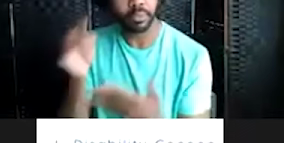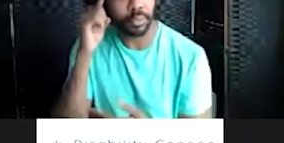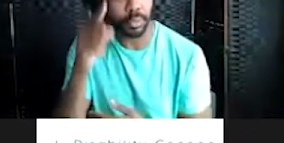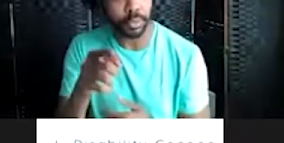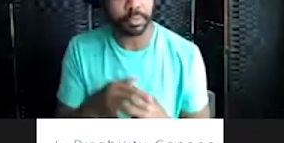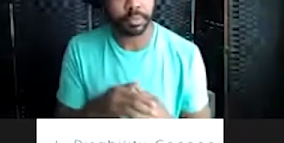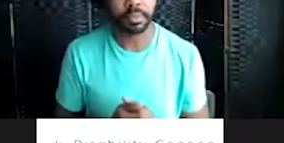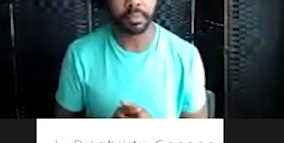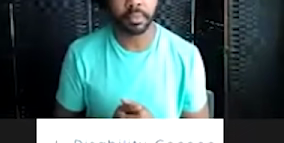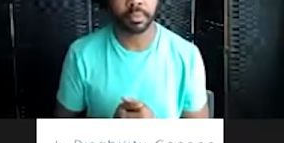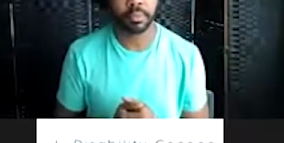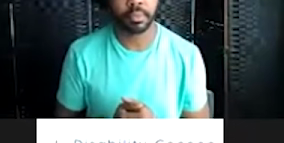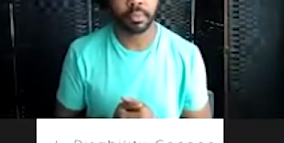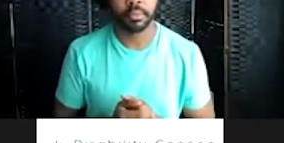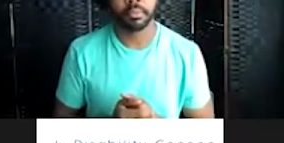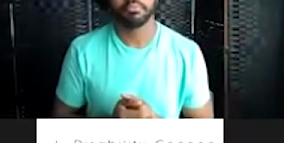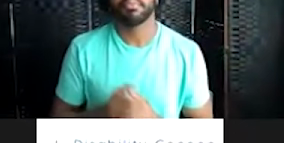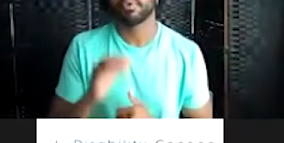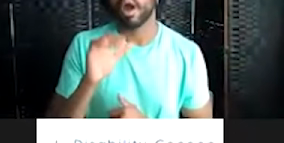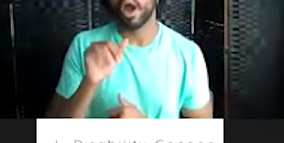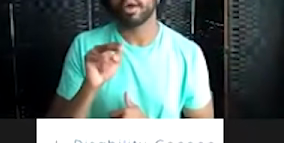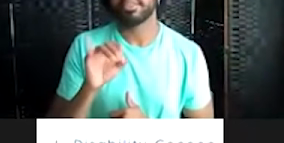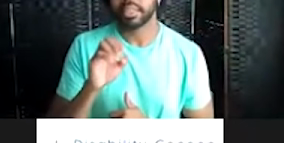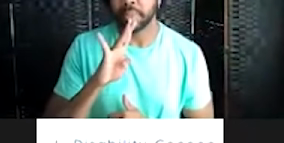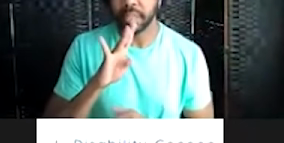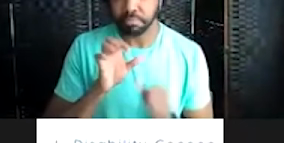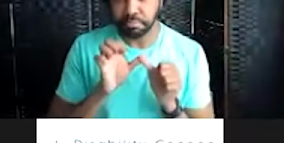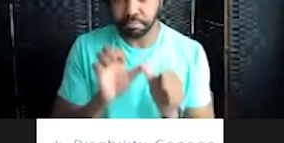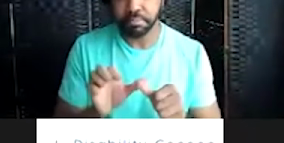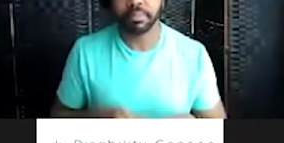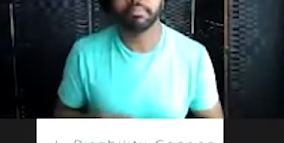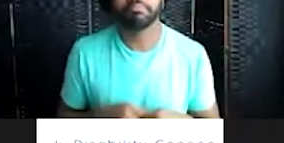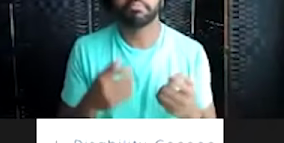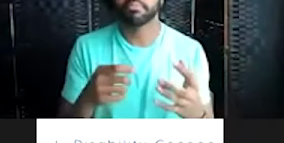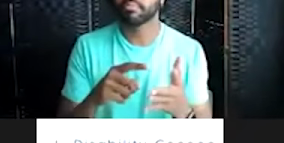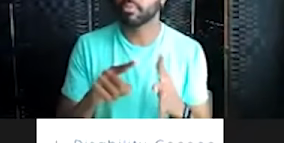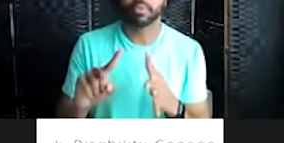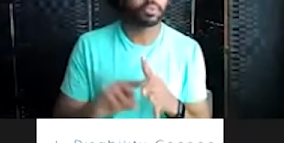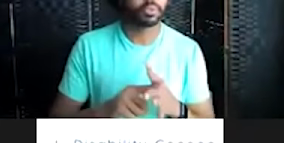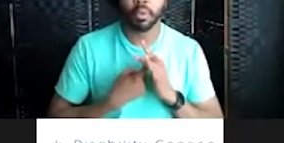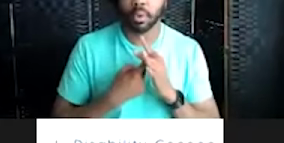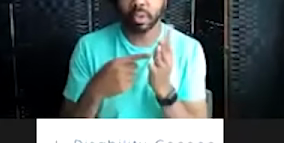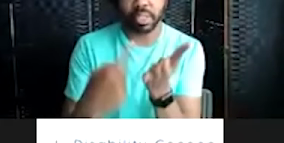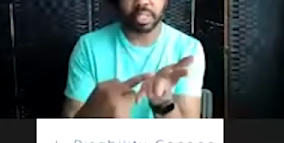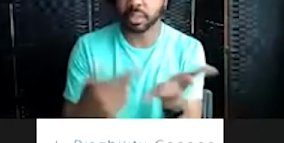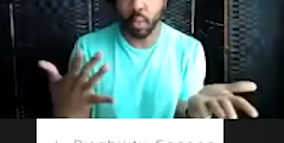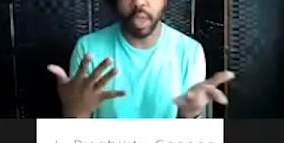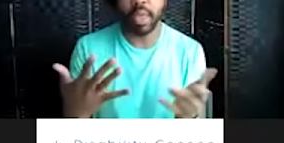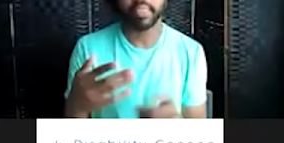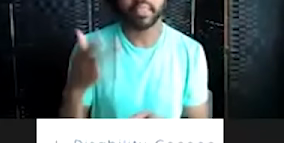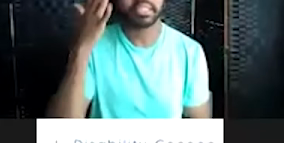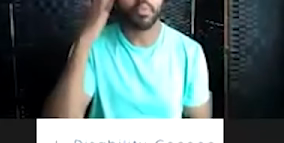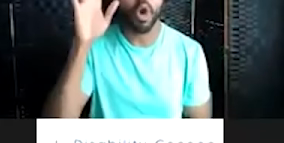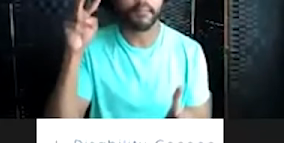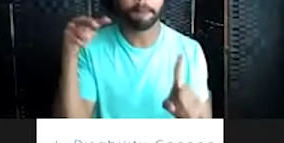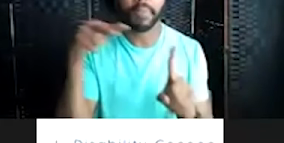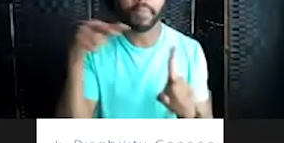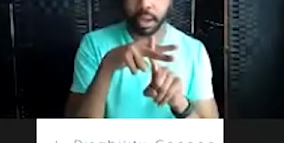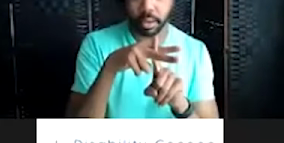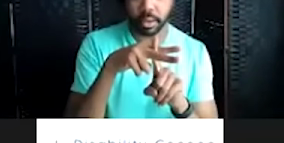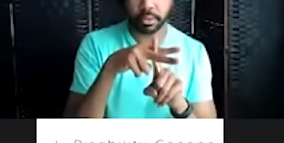just to kind of kick off today, I did want to start off by talking about the smart plug. And I'll let Richard hold this up. Yeah, I think I have longer arms, so I can